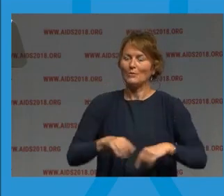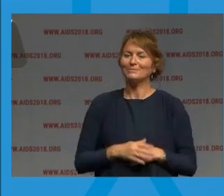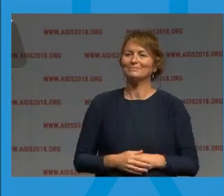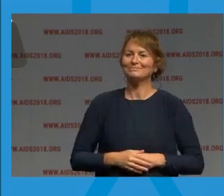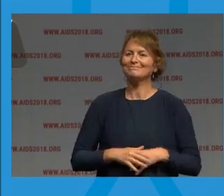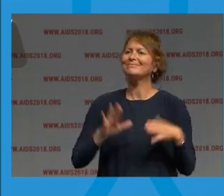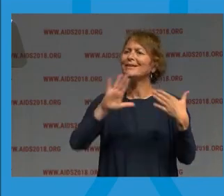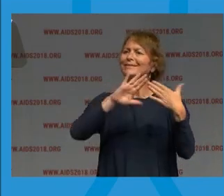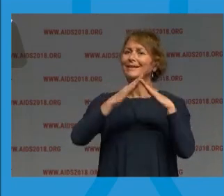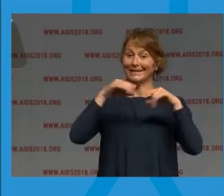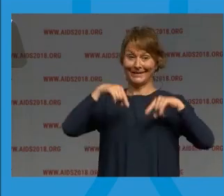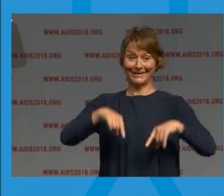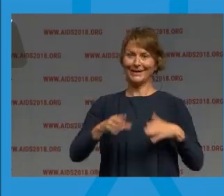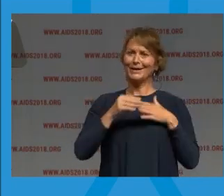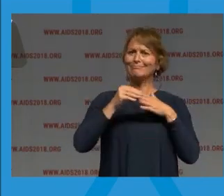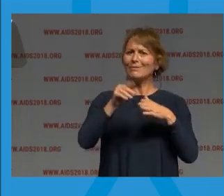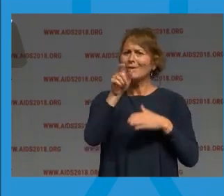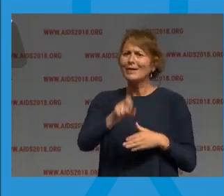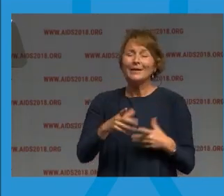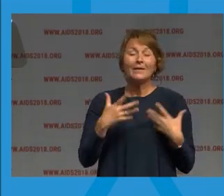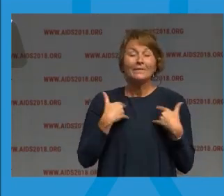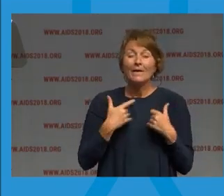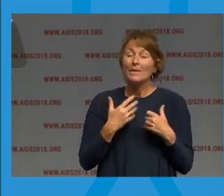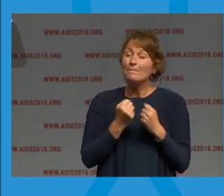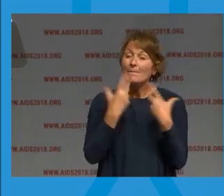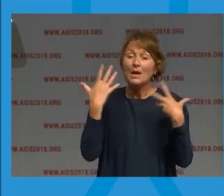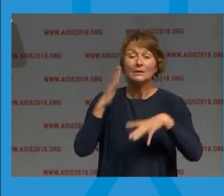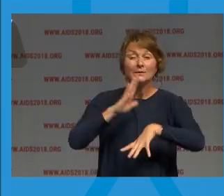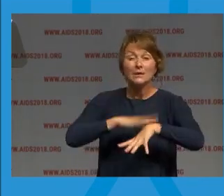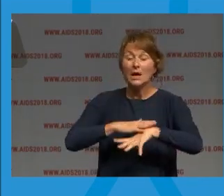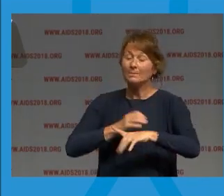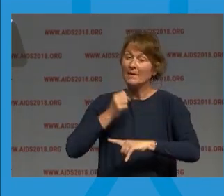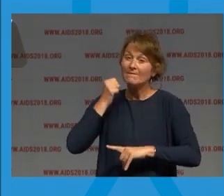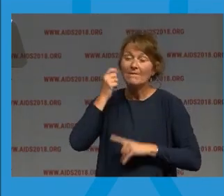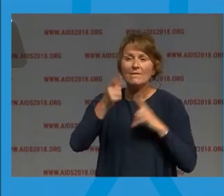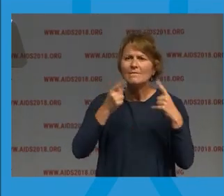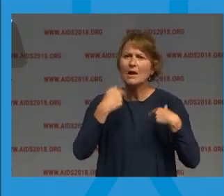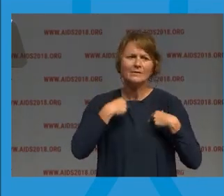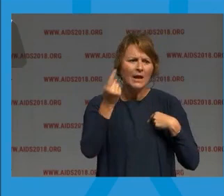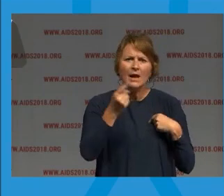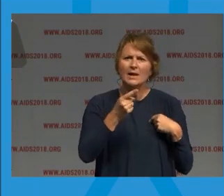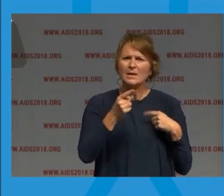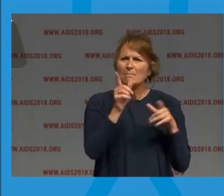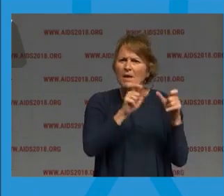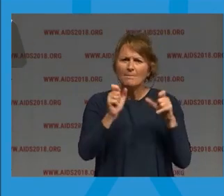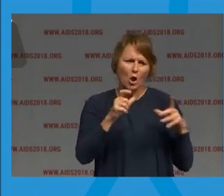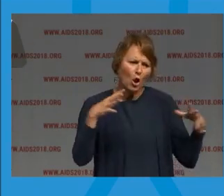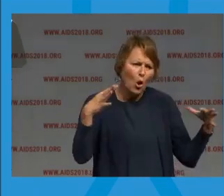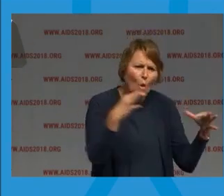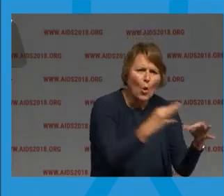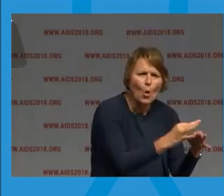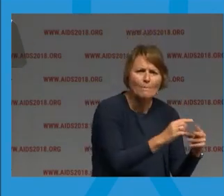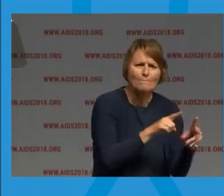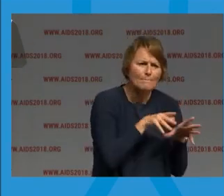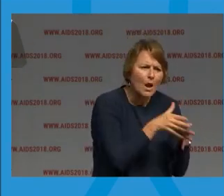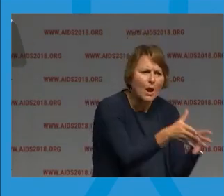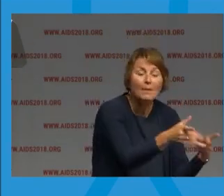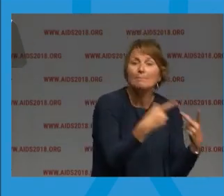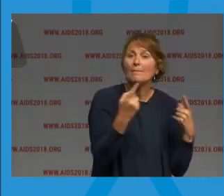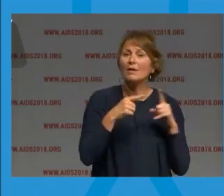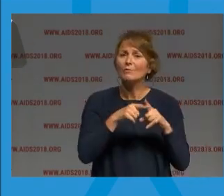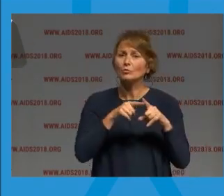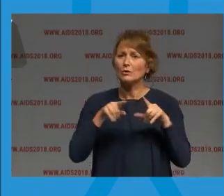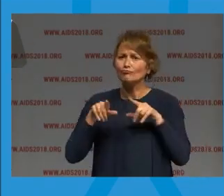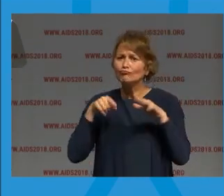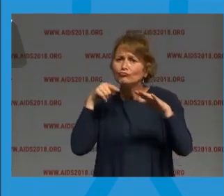have continued to fight for marginalized populations, migrants and refugees, sex